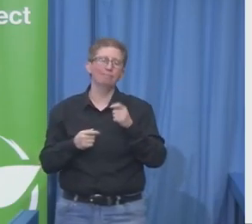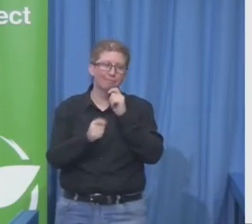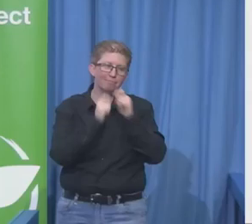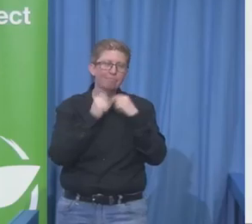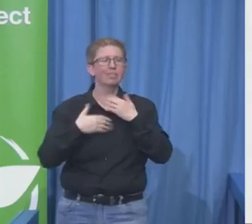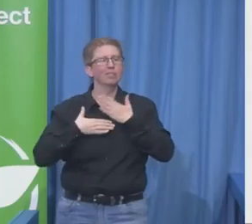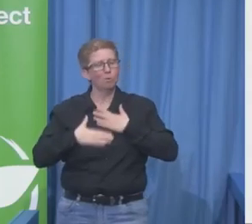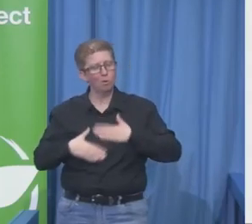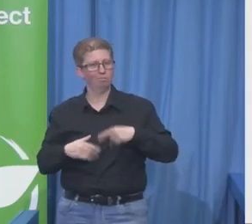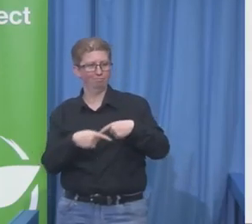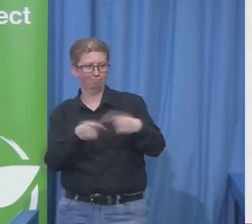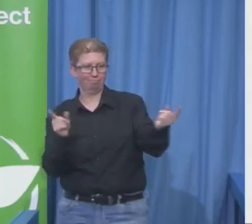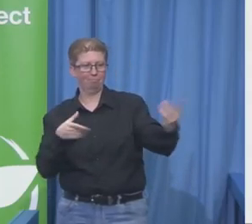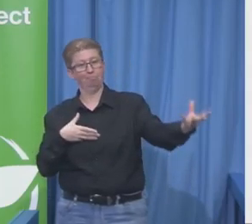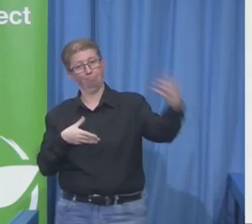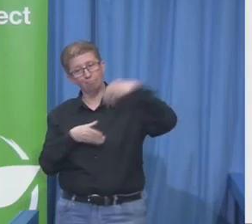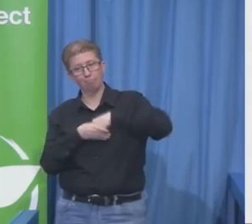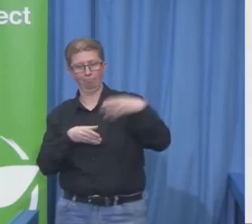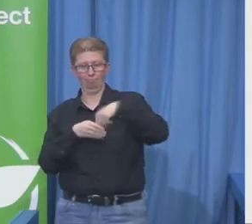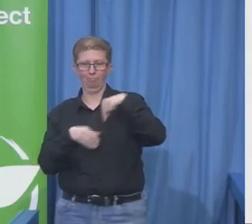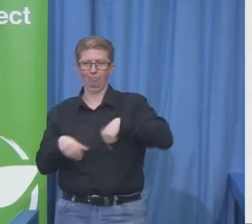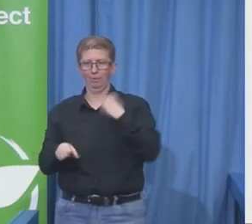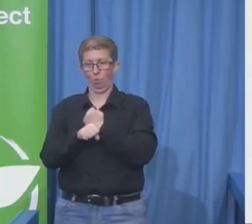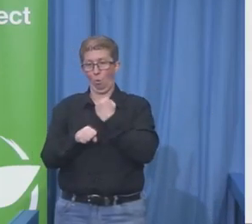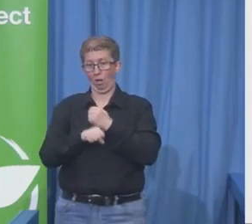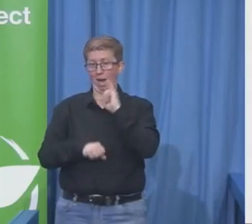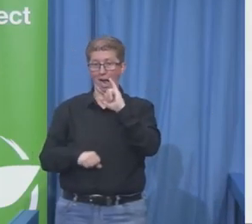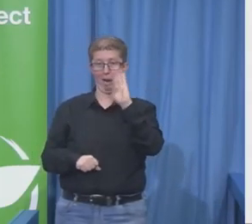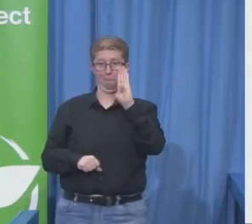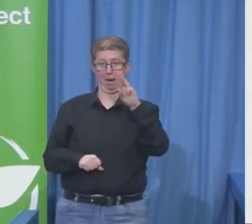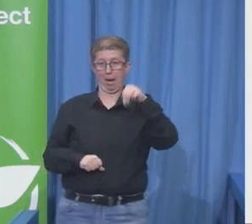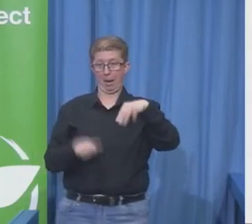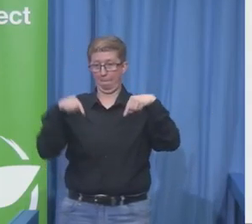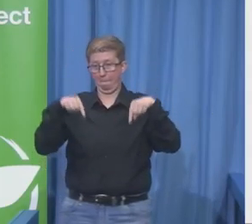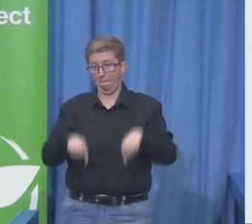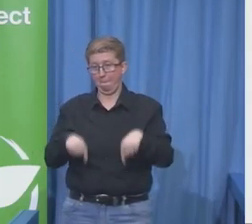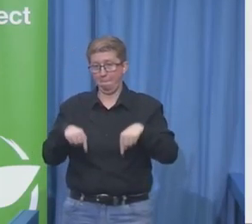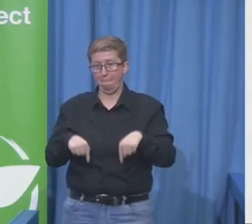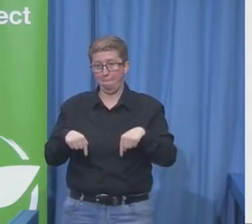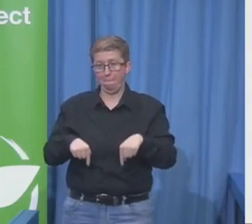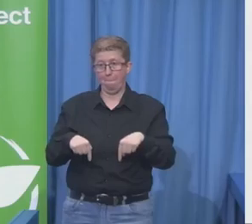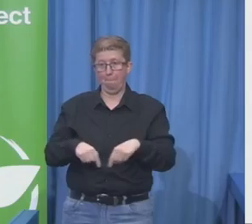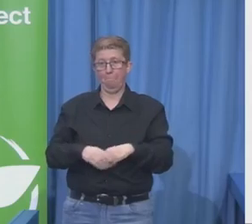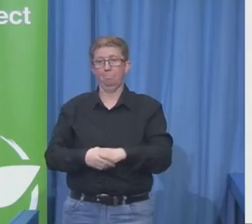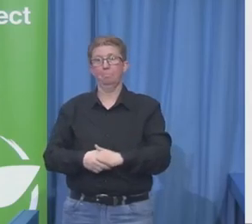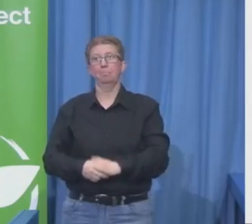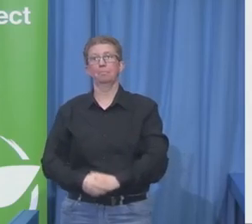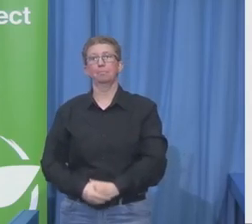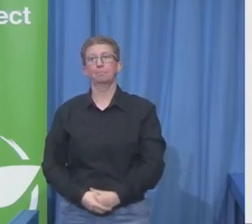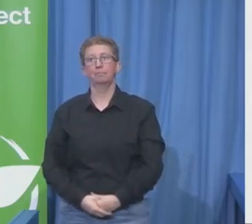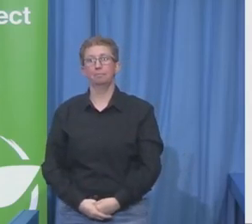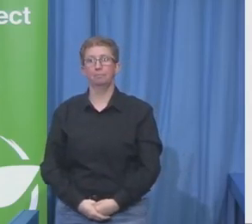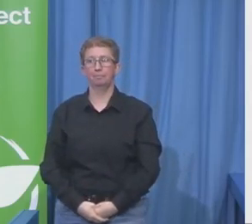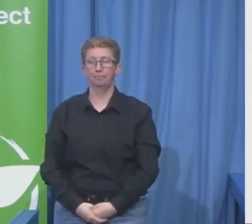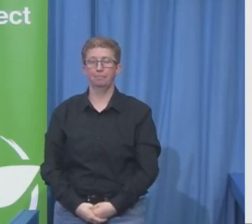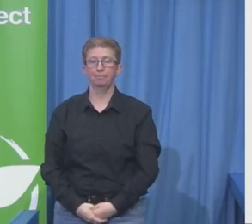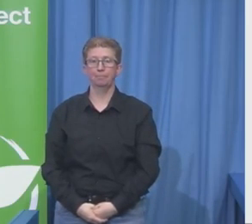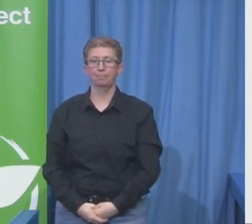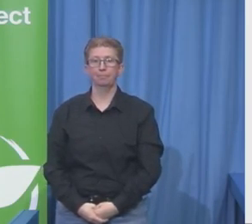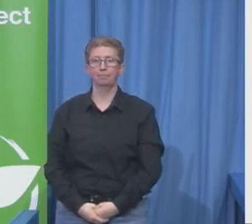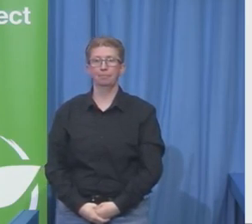Finally, I would like to thank for your attention, and if you have any question, feel free to contact me. And now, if you have